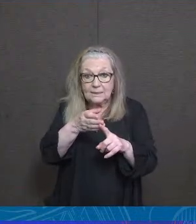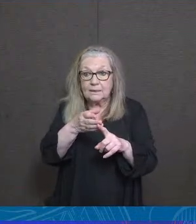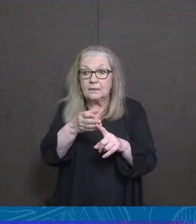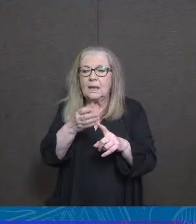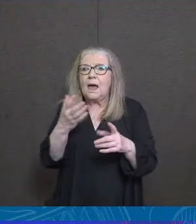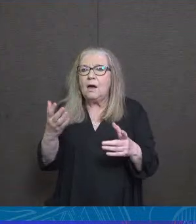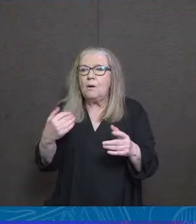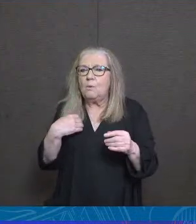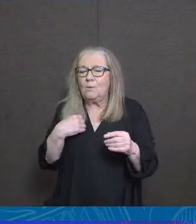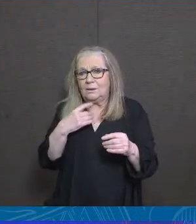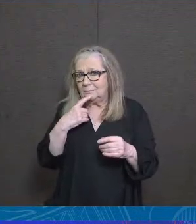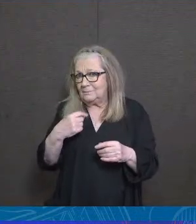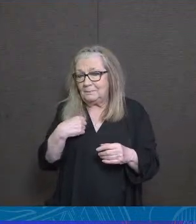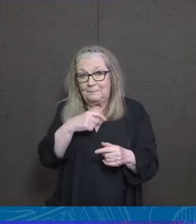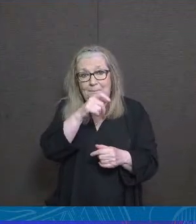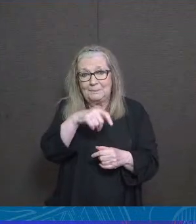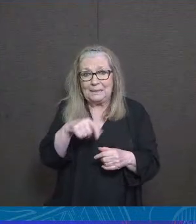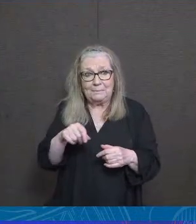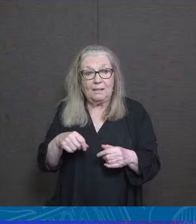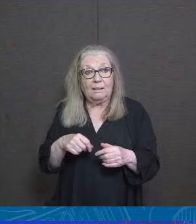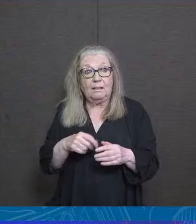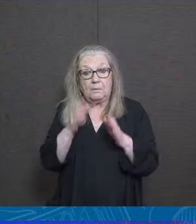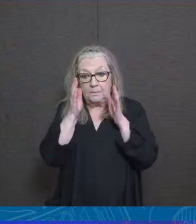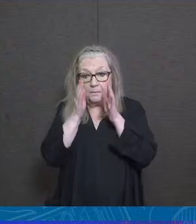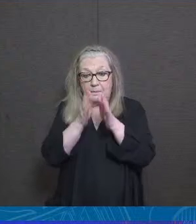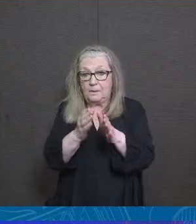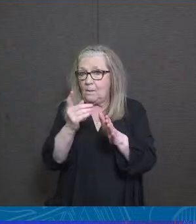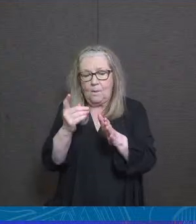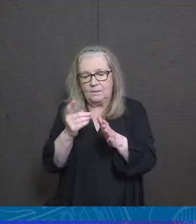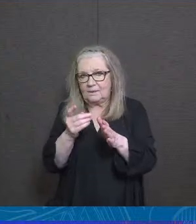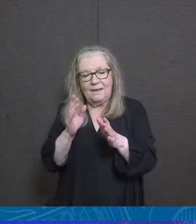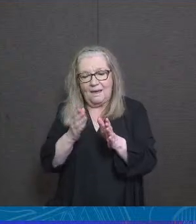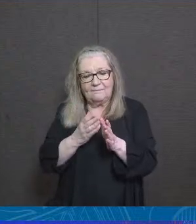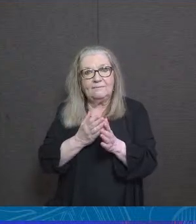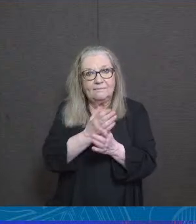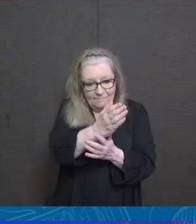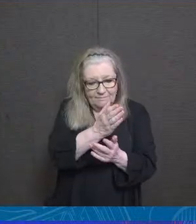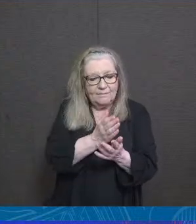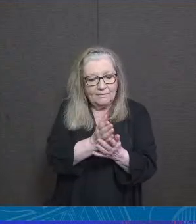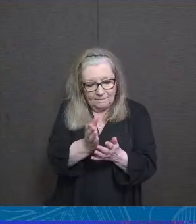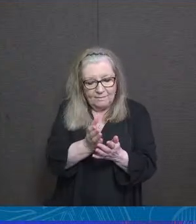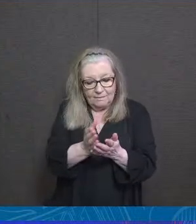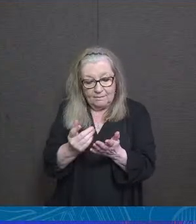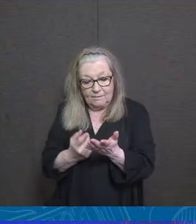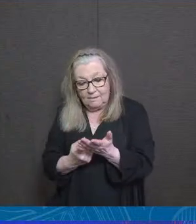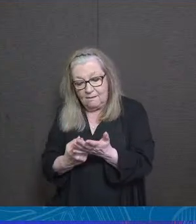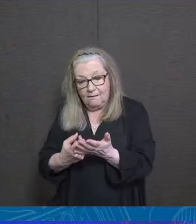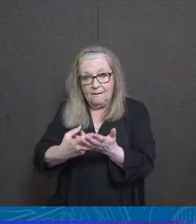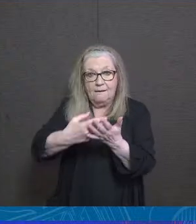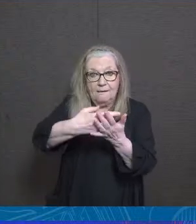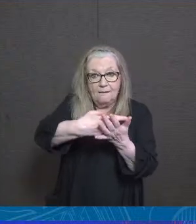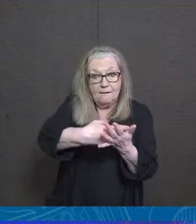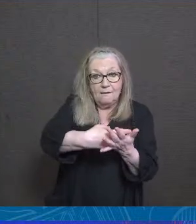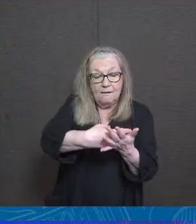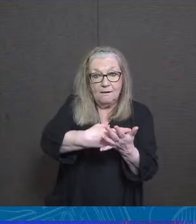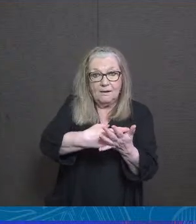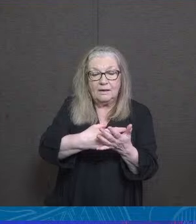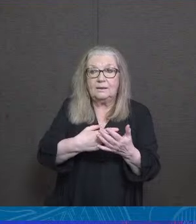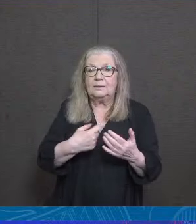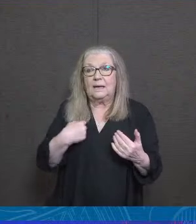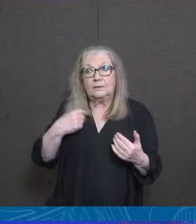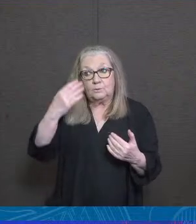many talks today actually across this whole week, about disaggregated